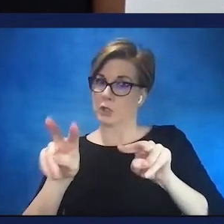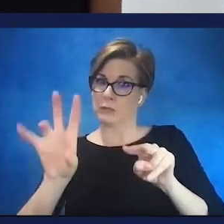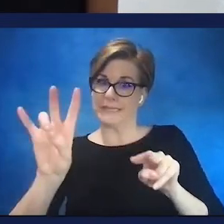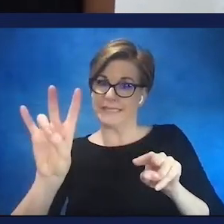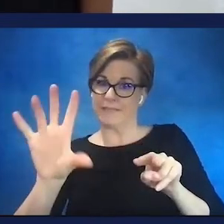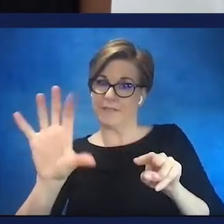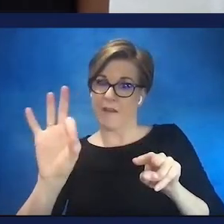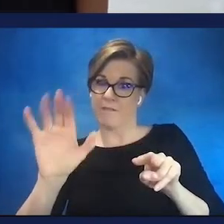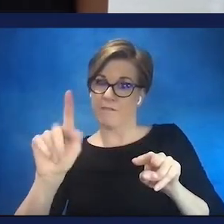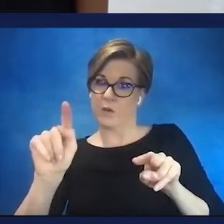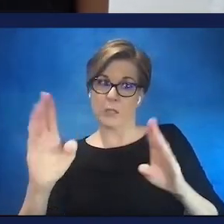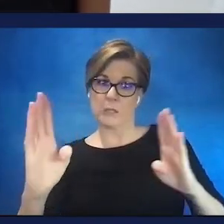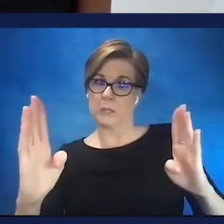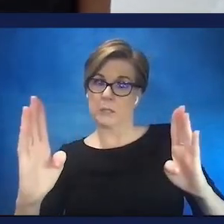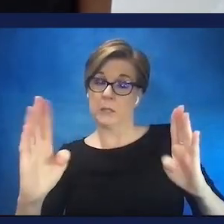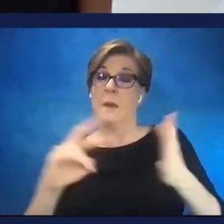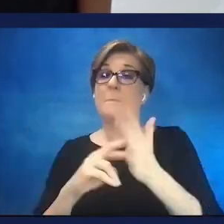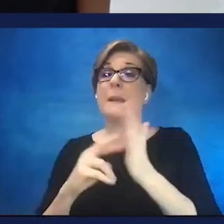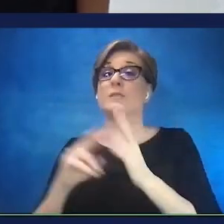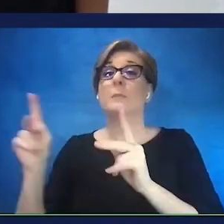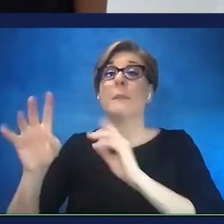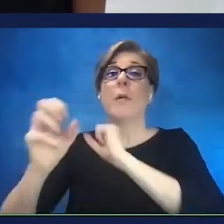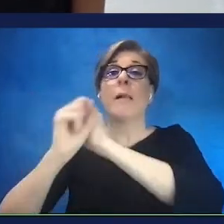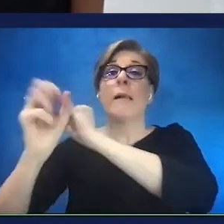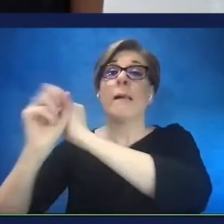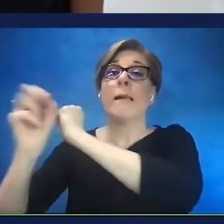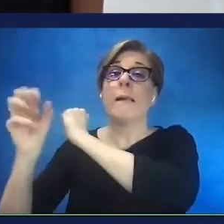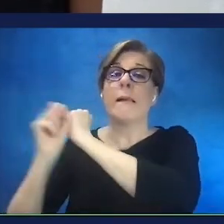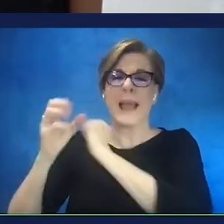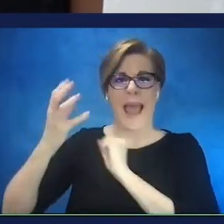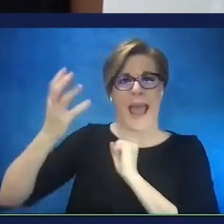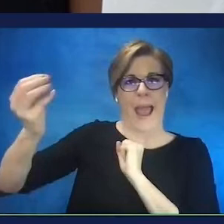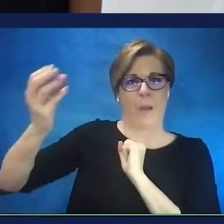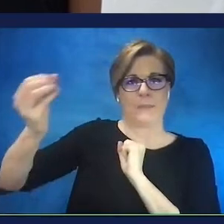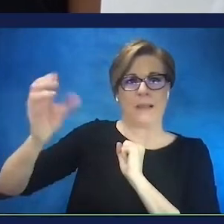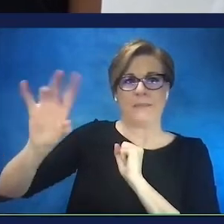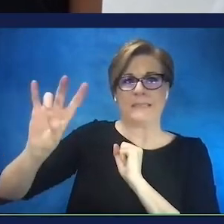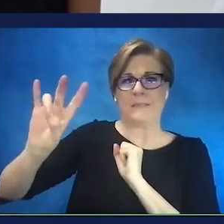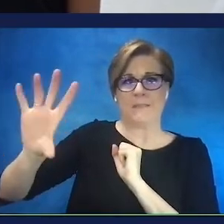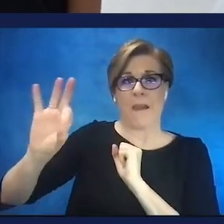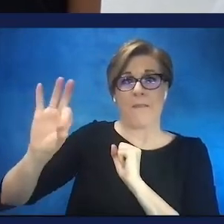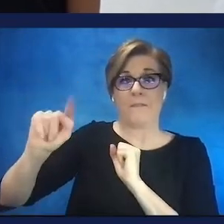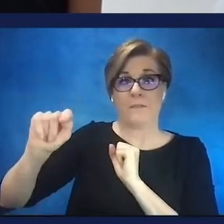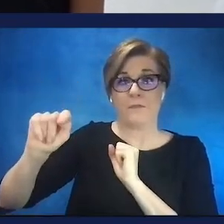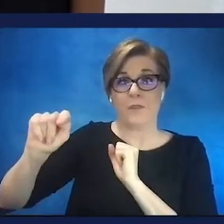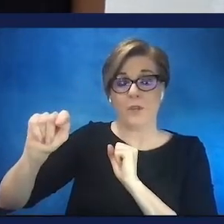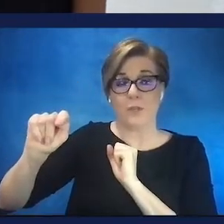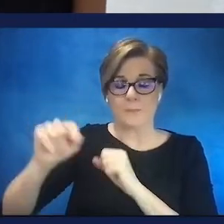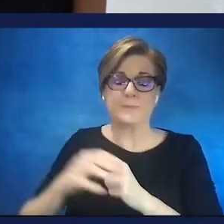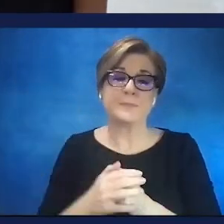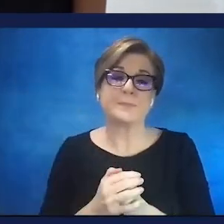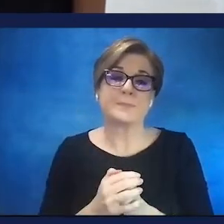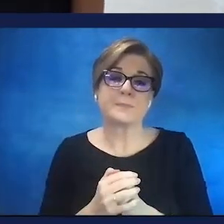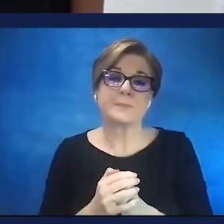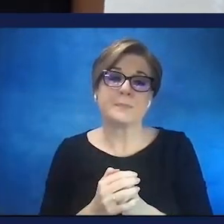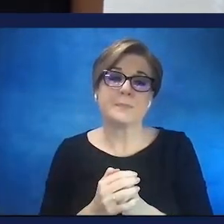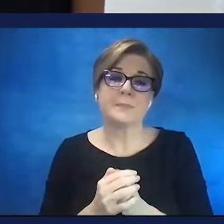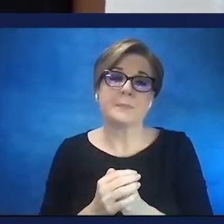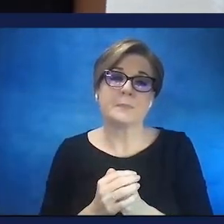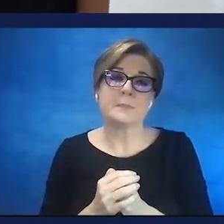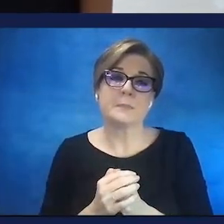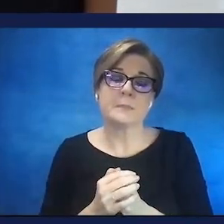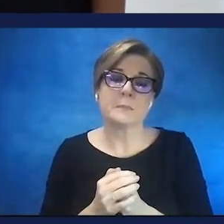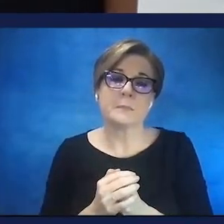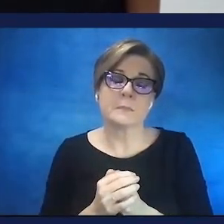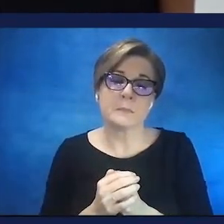75-foot limit to make sure that electioneers are on the outside so voters can come into the vote center.